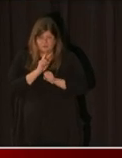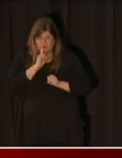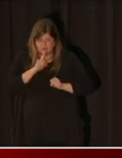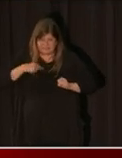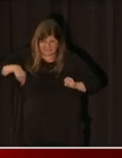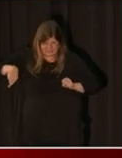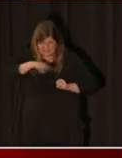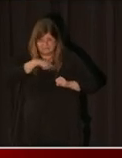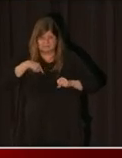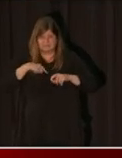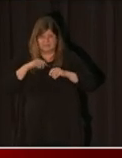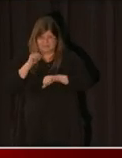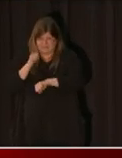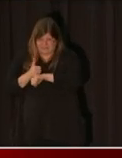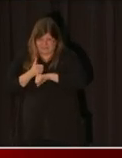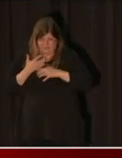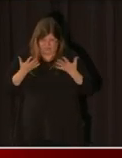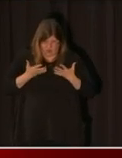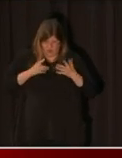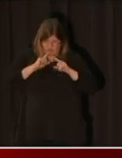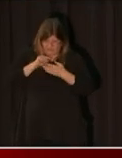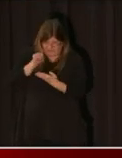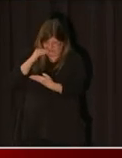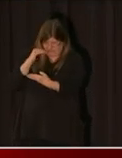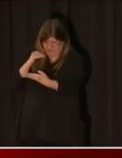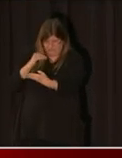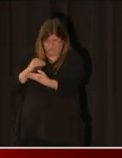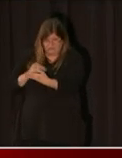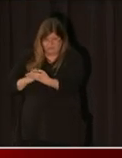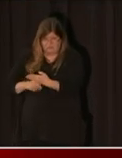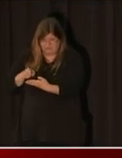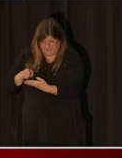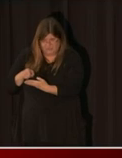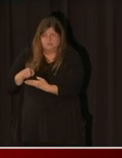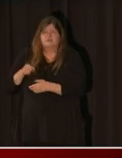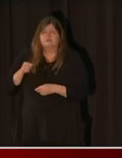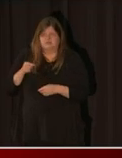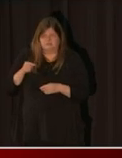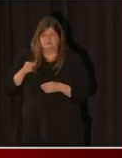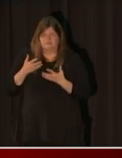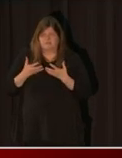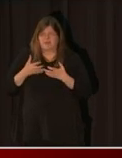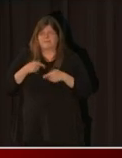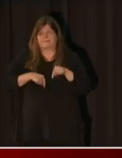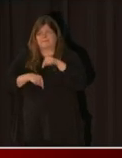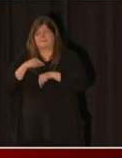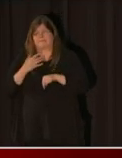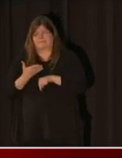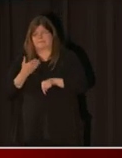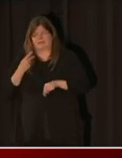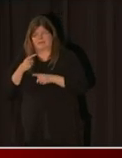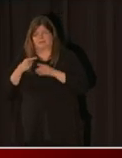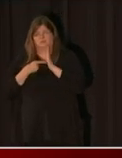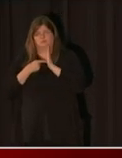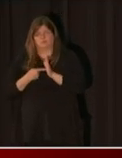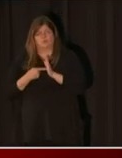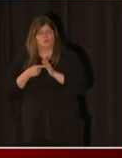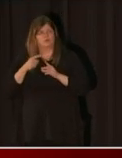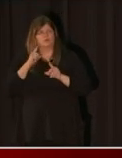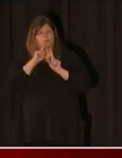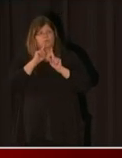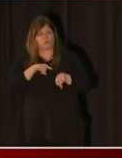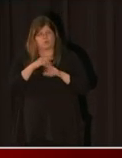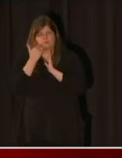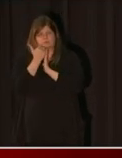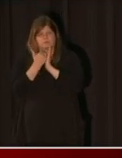this report, that I outlined some of the things. Can we go back to the outline of the DOC some of the